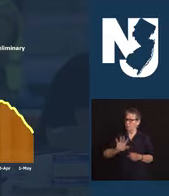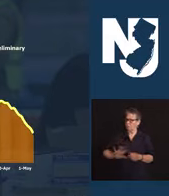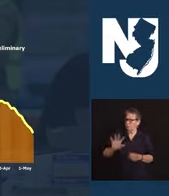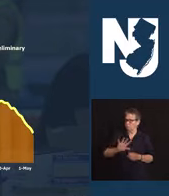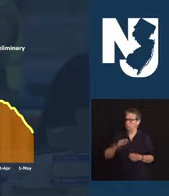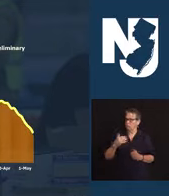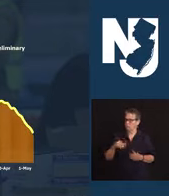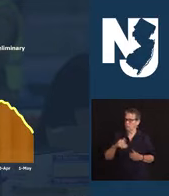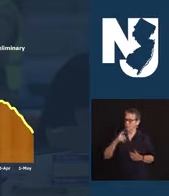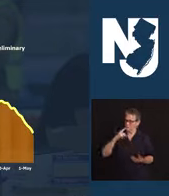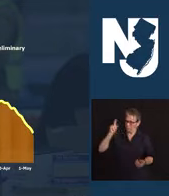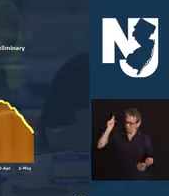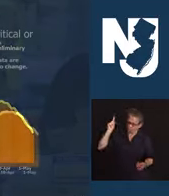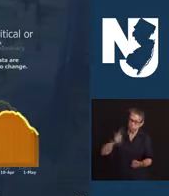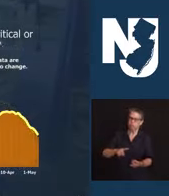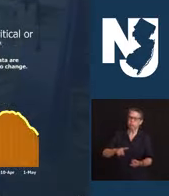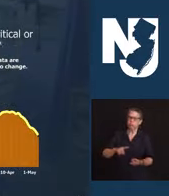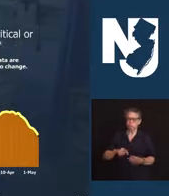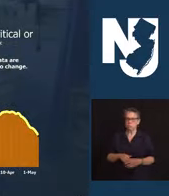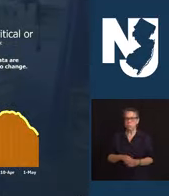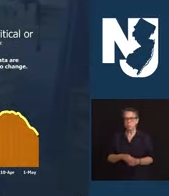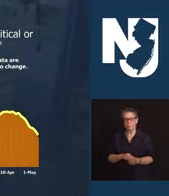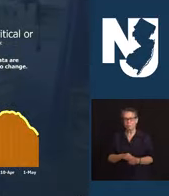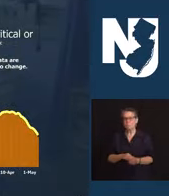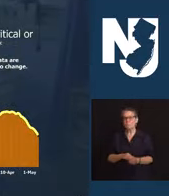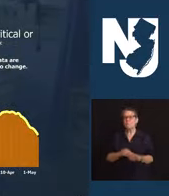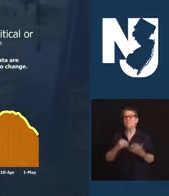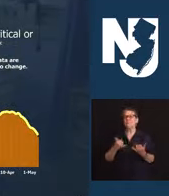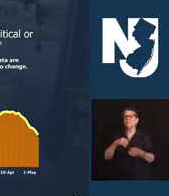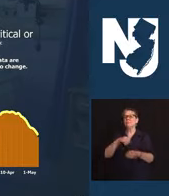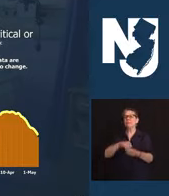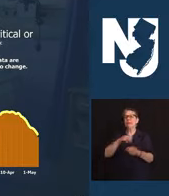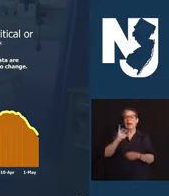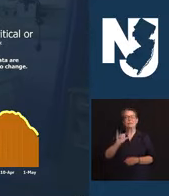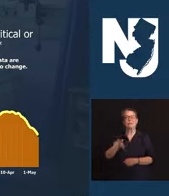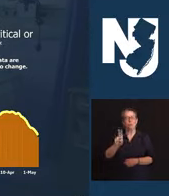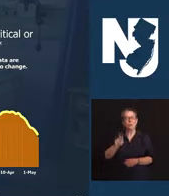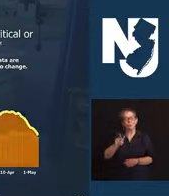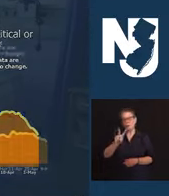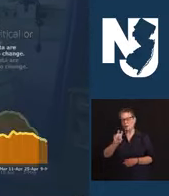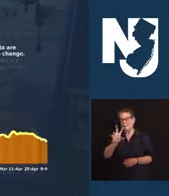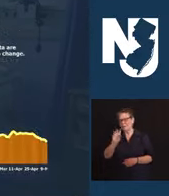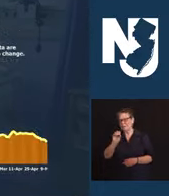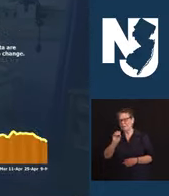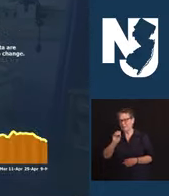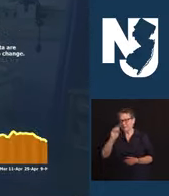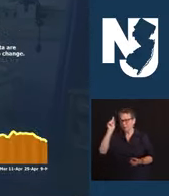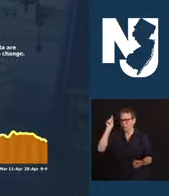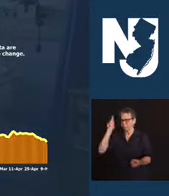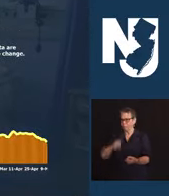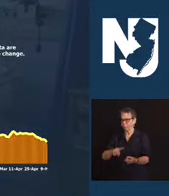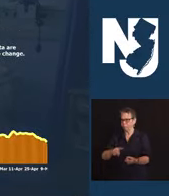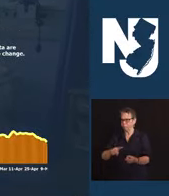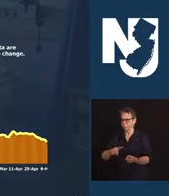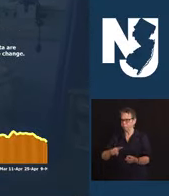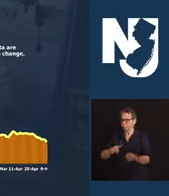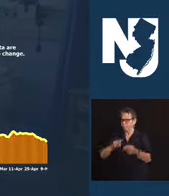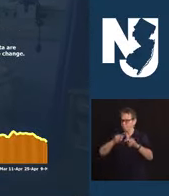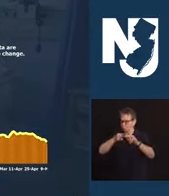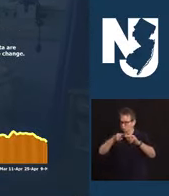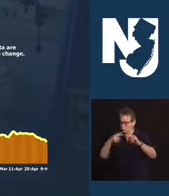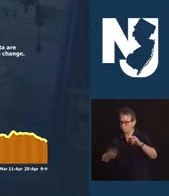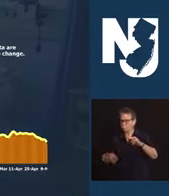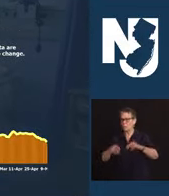continue. Likewise, the number of patients in our ICUs dropped to 250, and ventilators in use are now down to